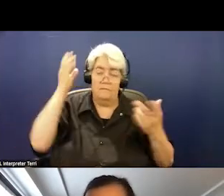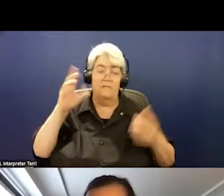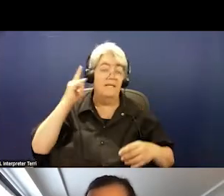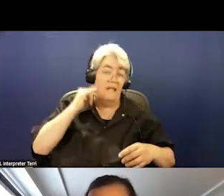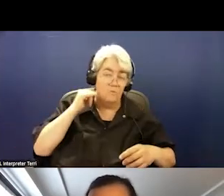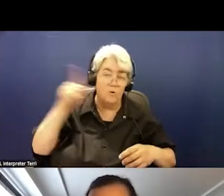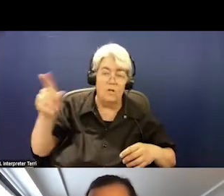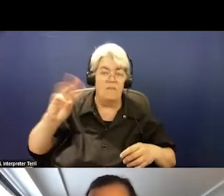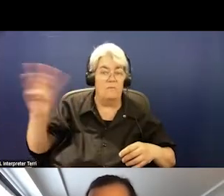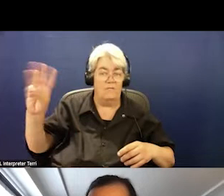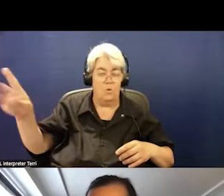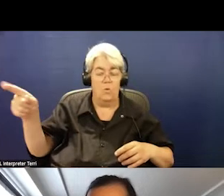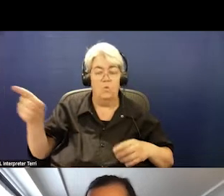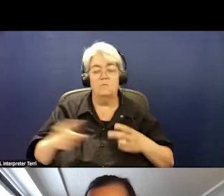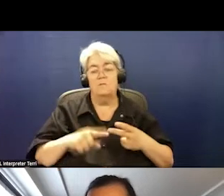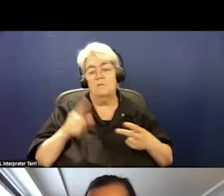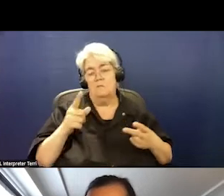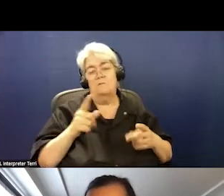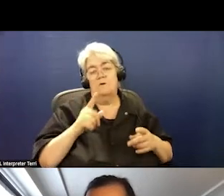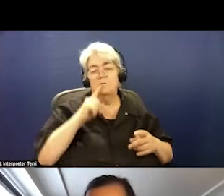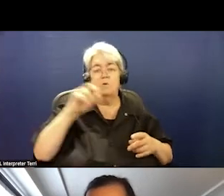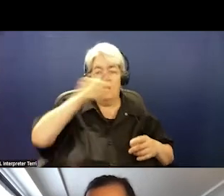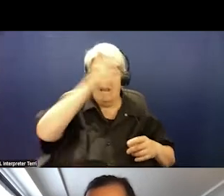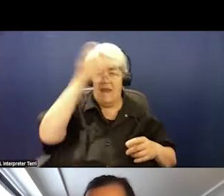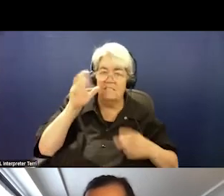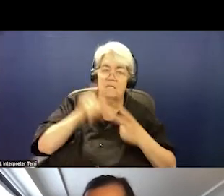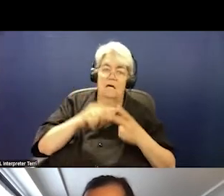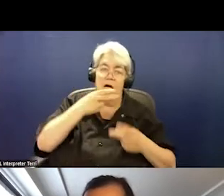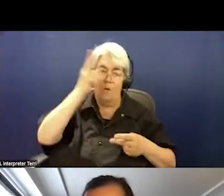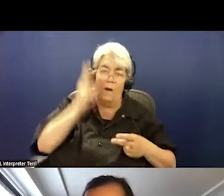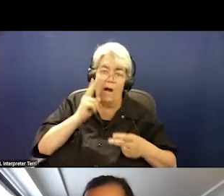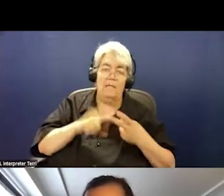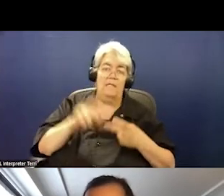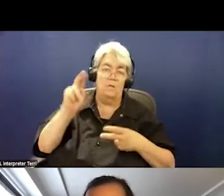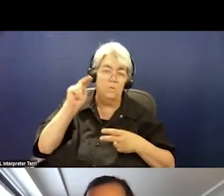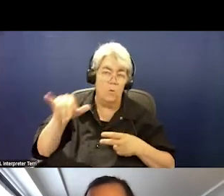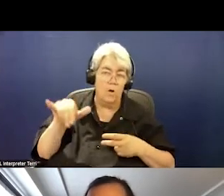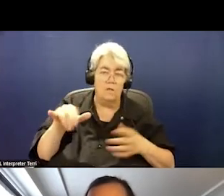on the West Coast, and then also in Alaska, Hawaii, and New York, and